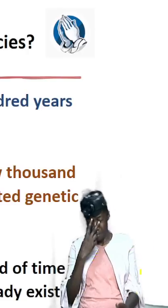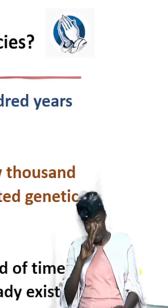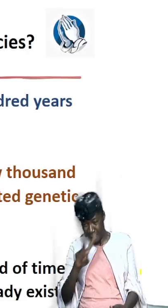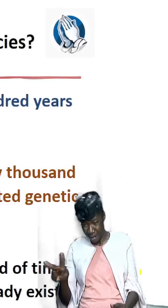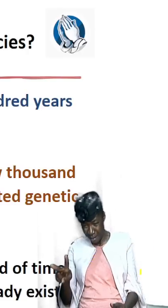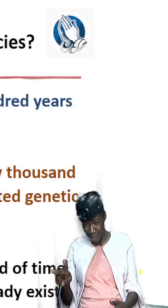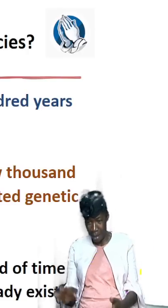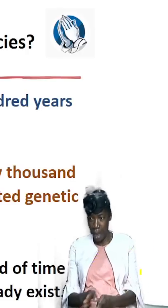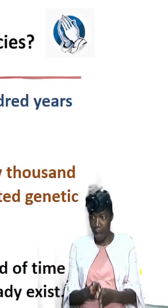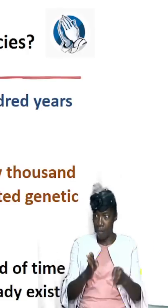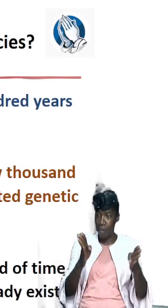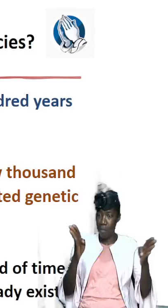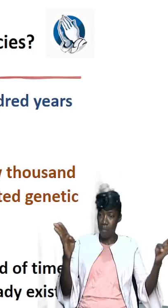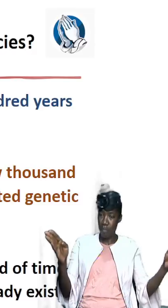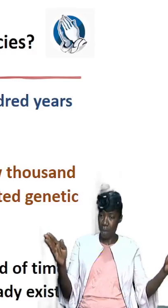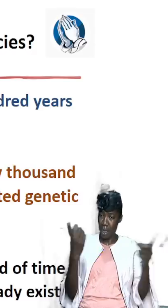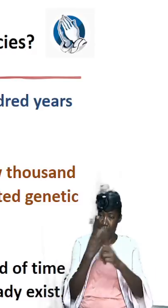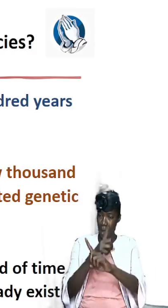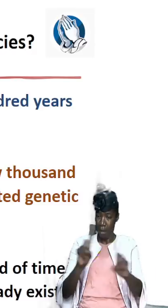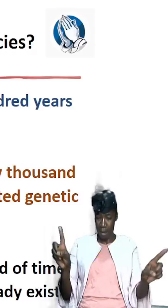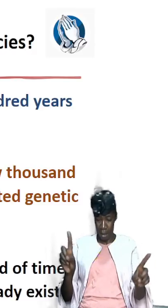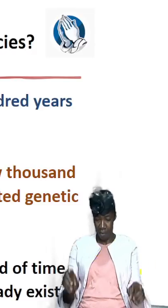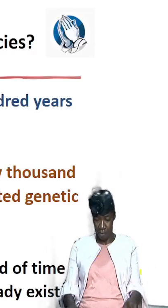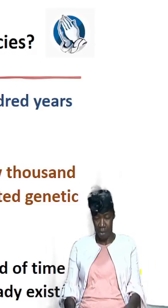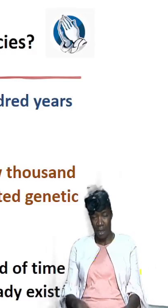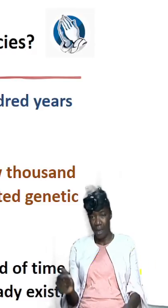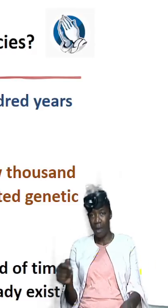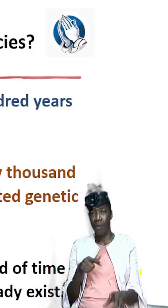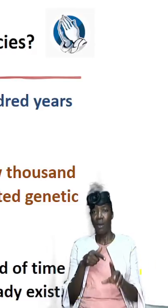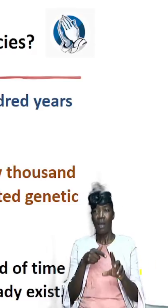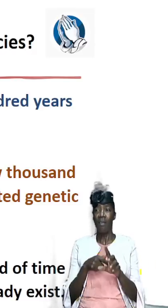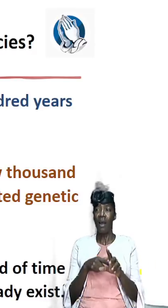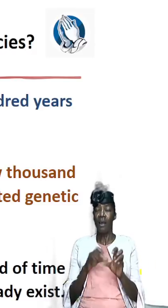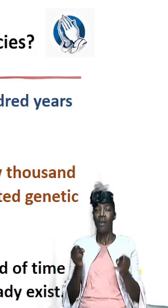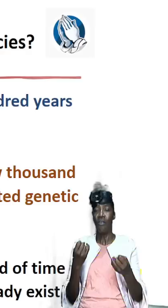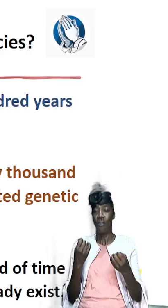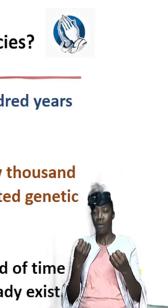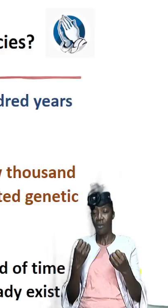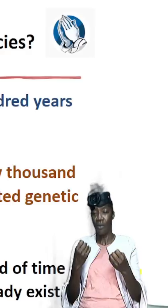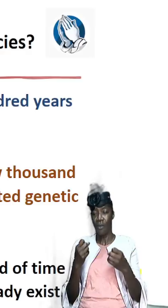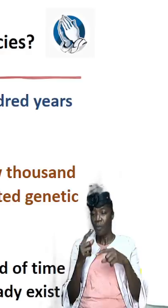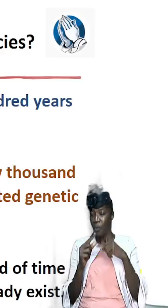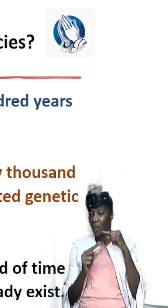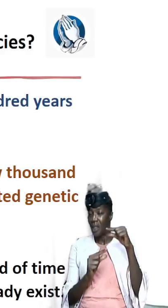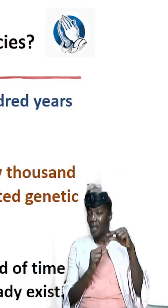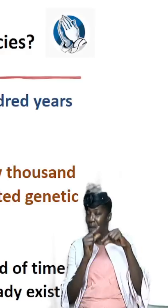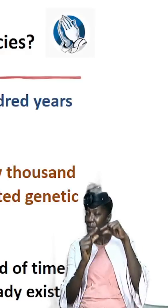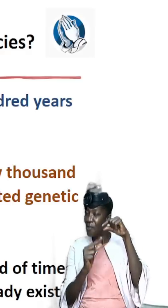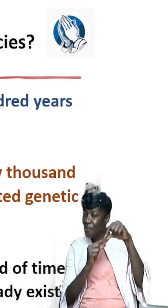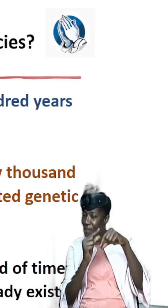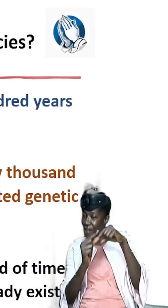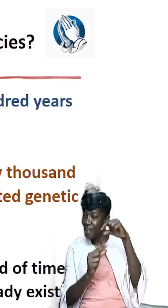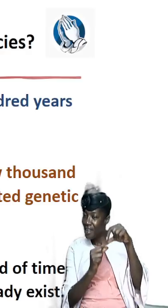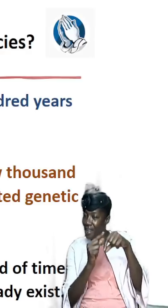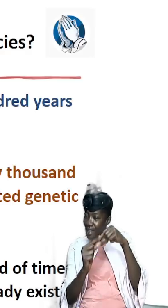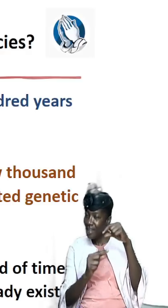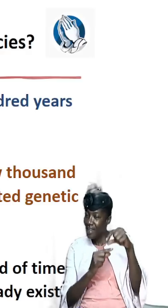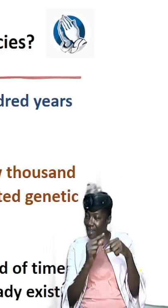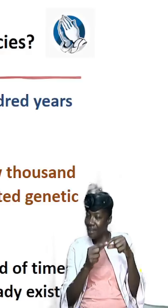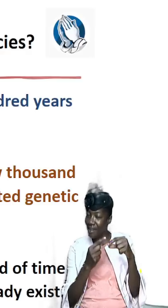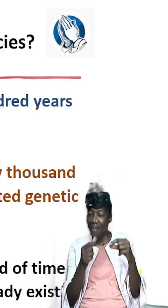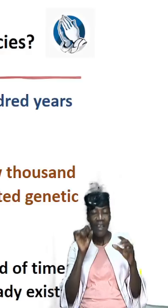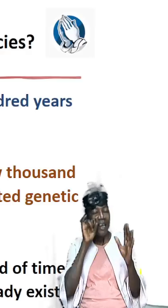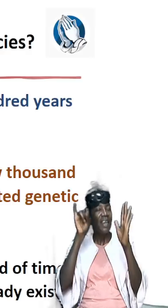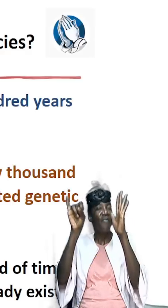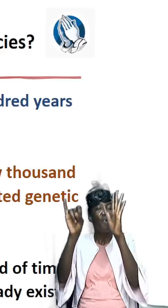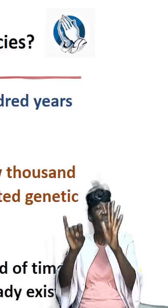large variety of dogs. But when they started out, it was just that the genes that were, or the information